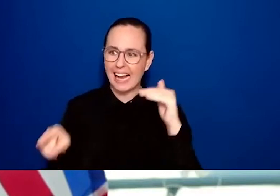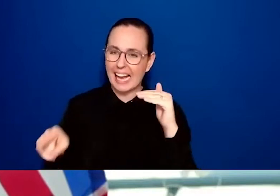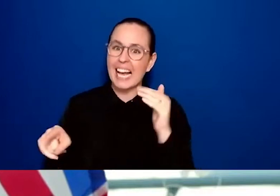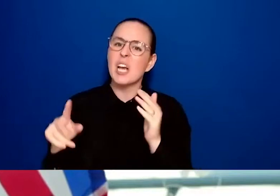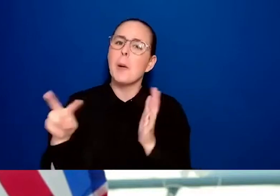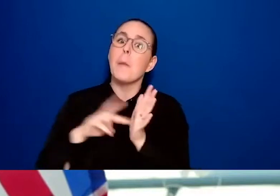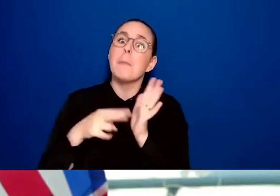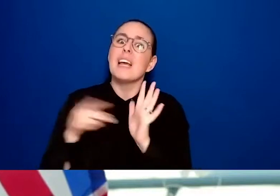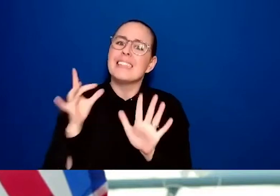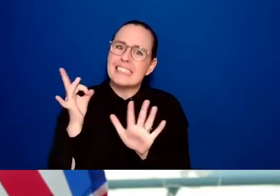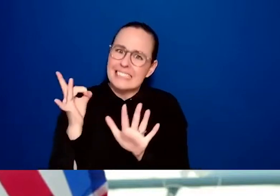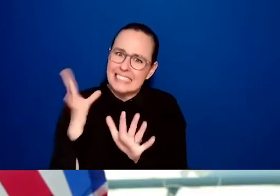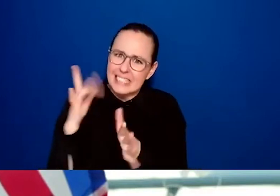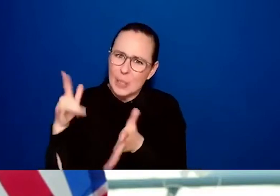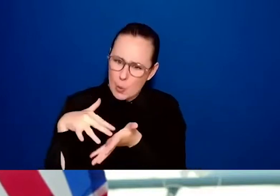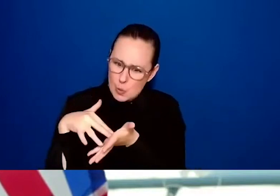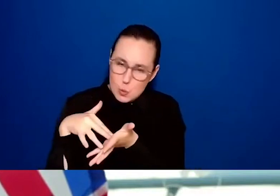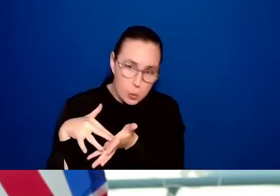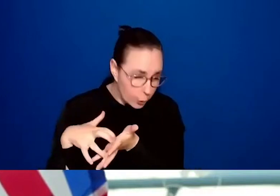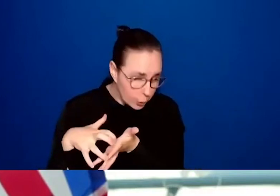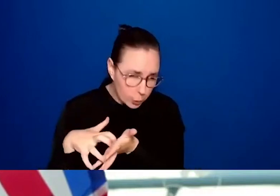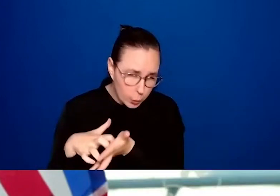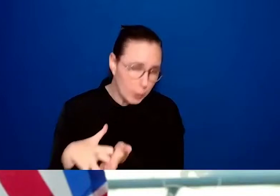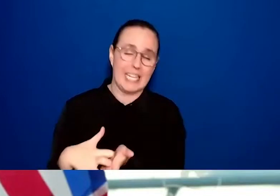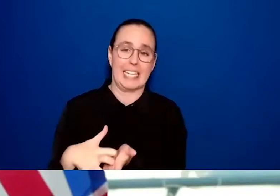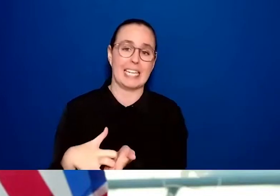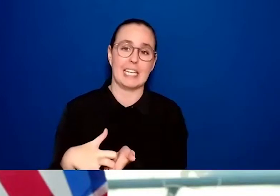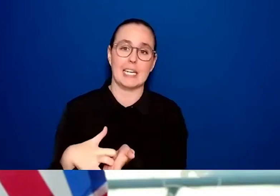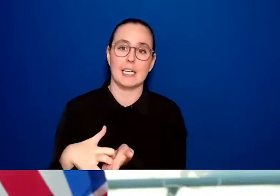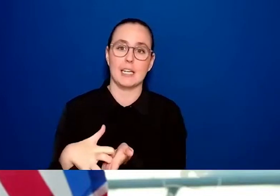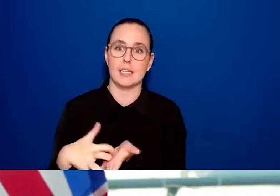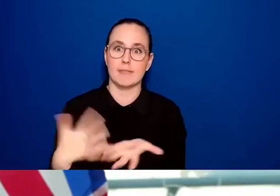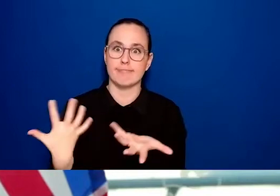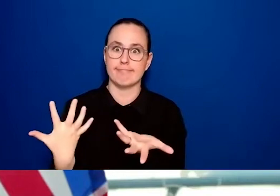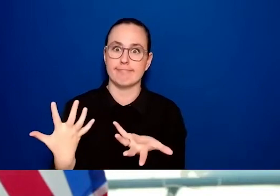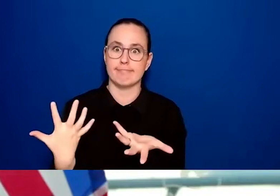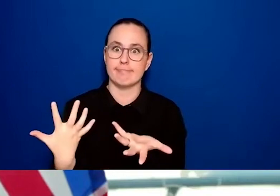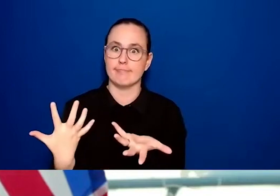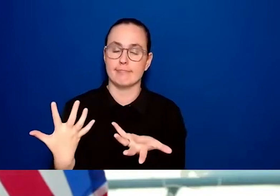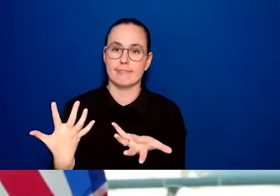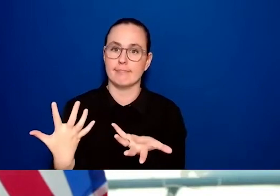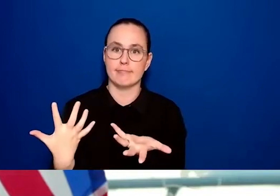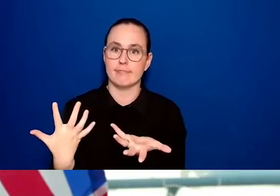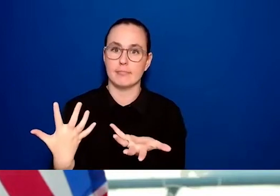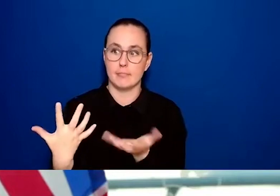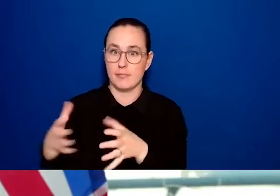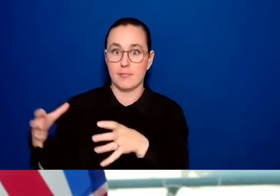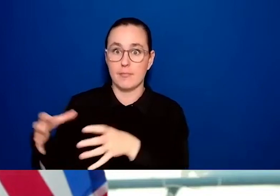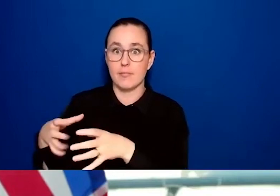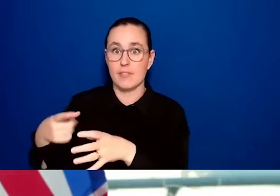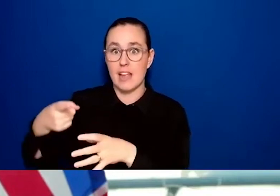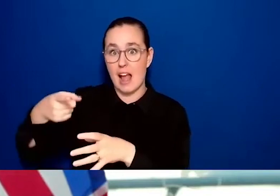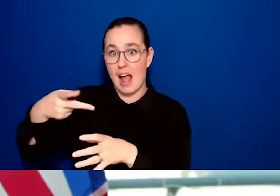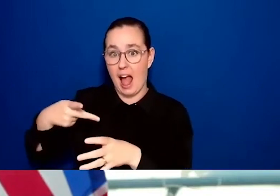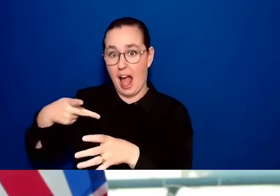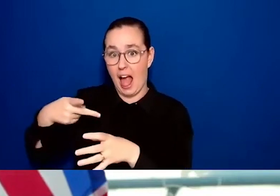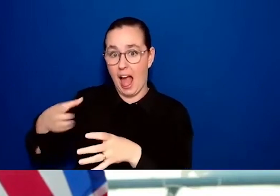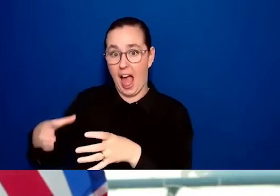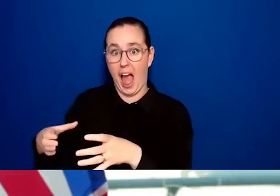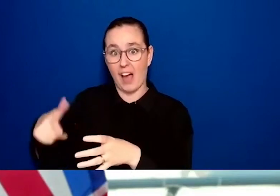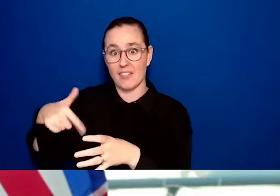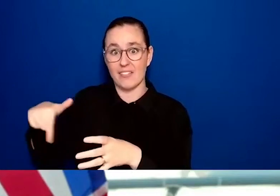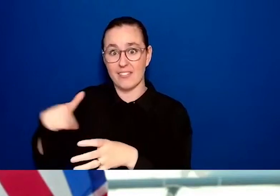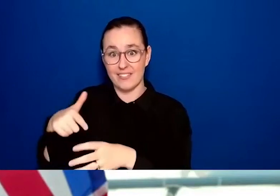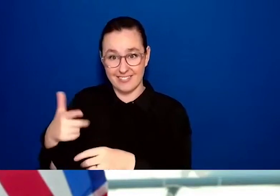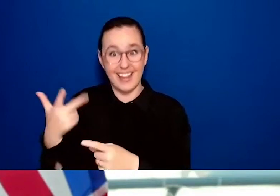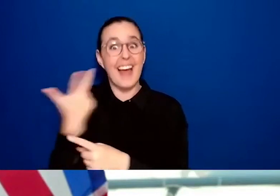as 40% to 50% don't have any response, don't mount any detectable antibodies after 2 doses.